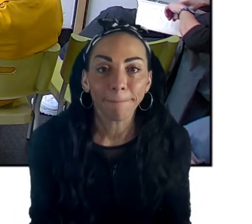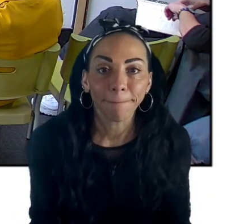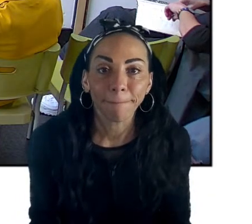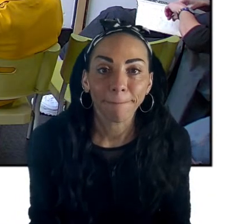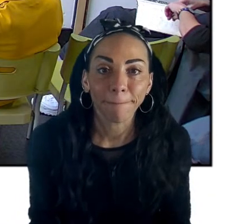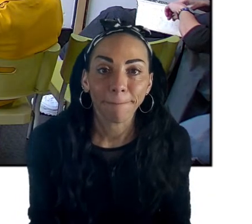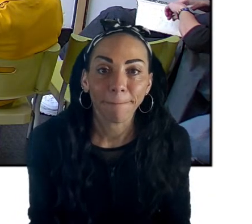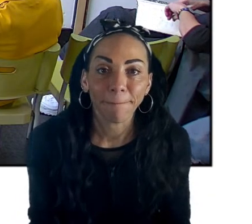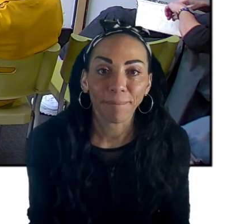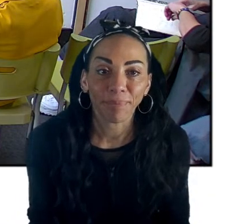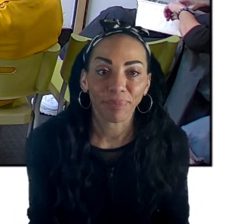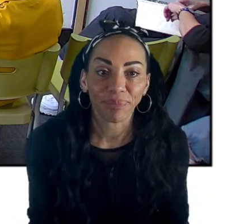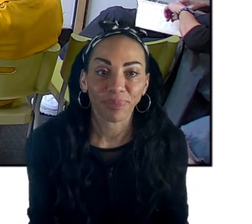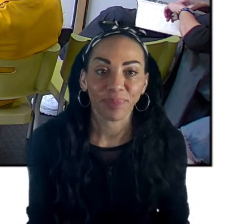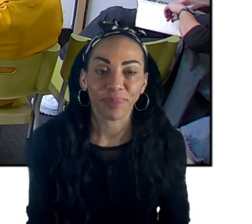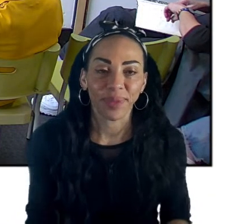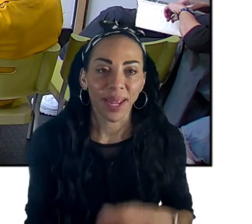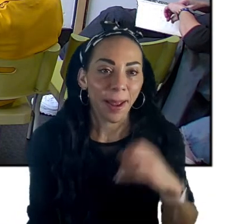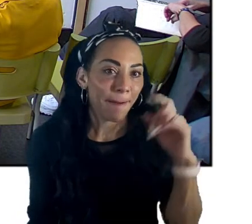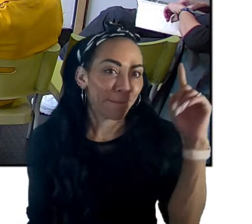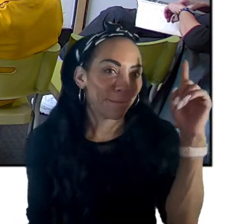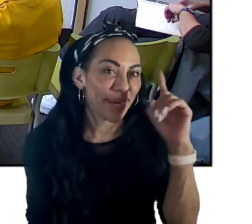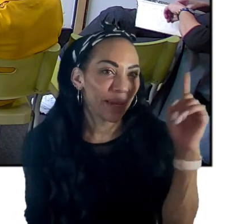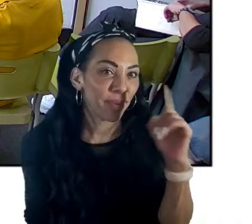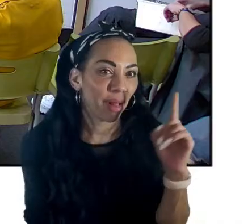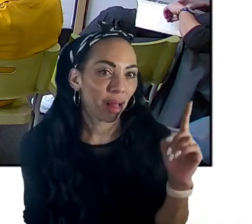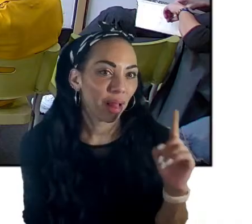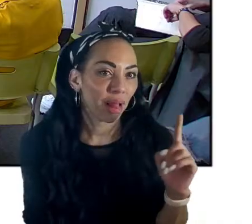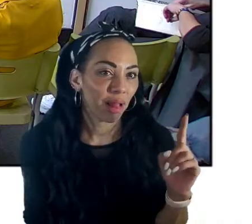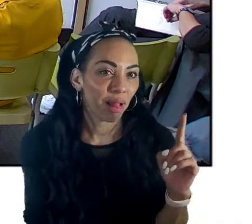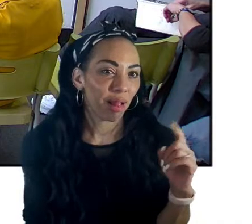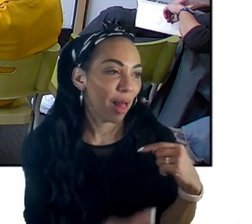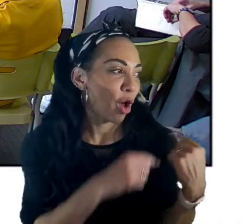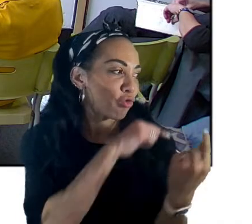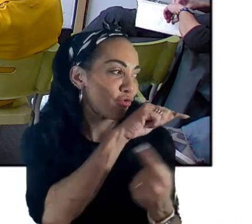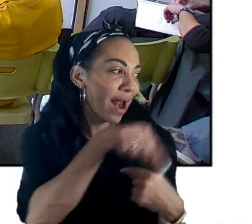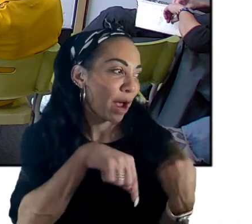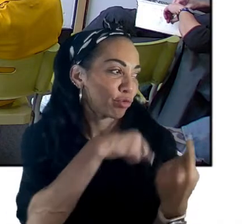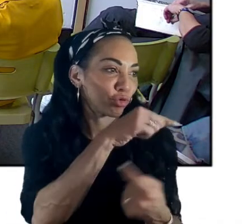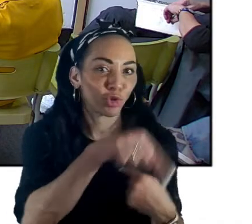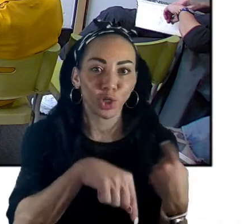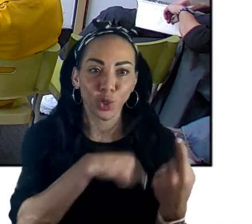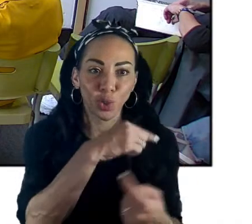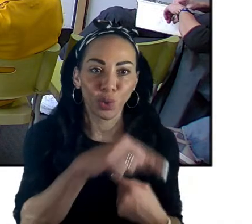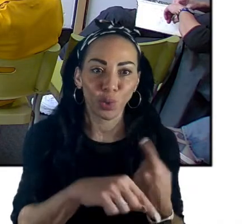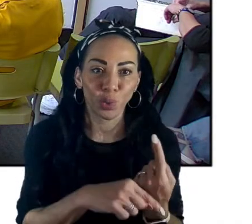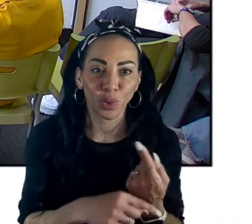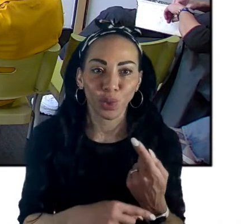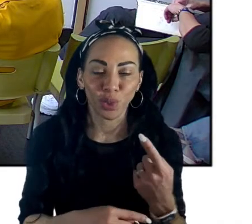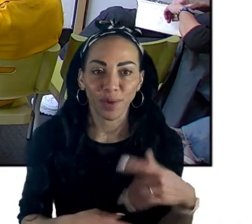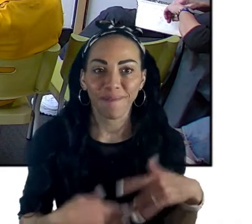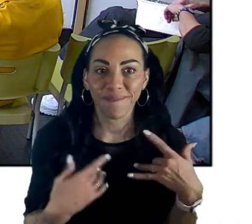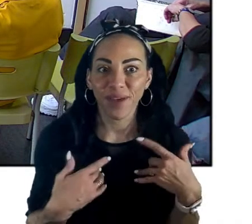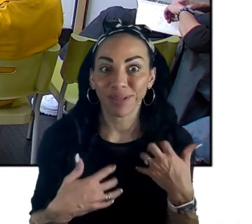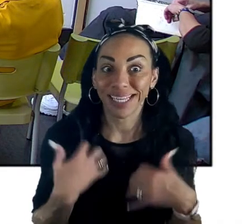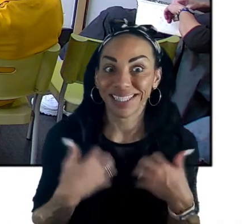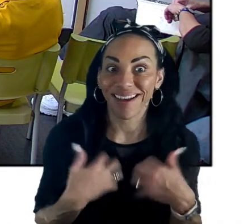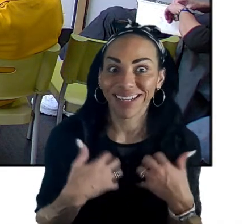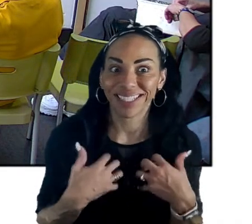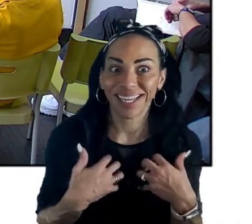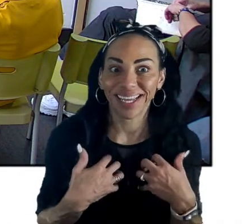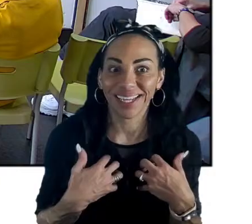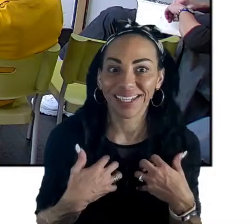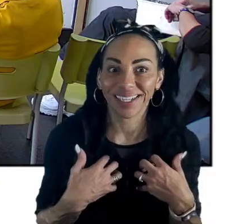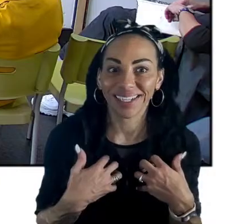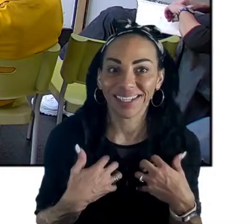people are amongst you, you know, like that would feel quite exciting, I think, to be in the room and spontaneous. And